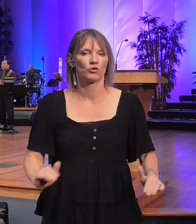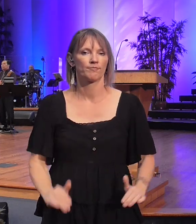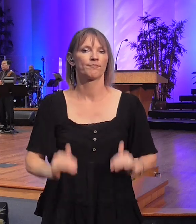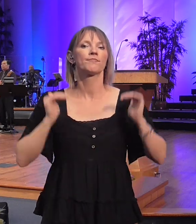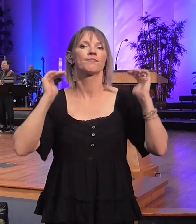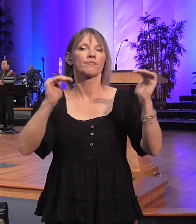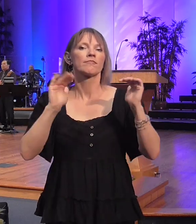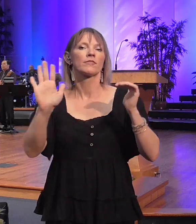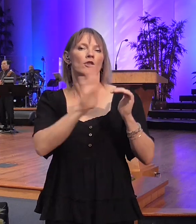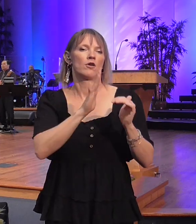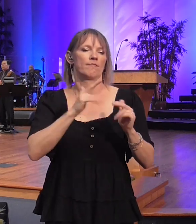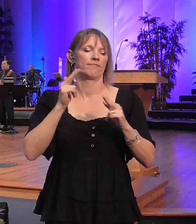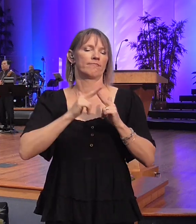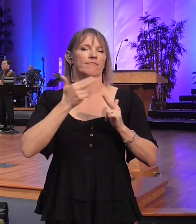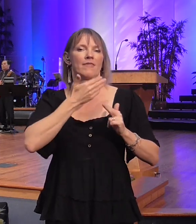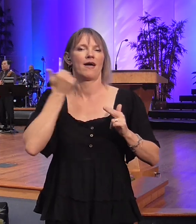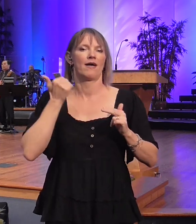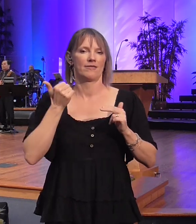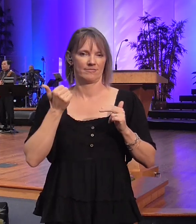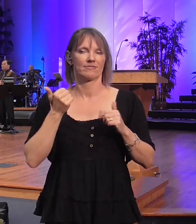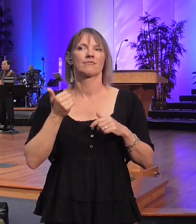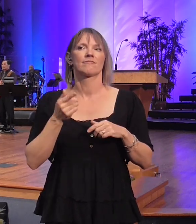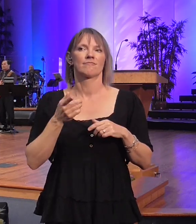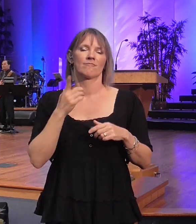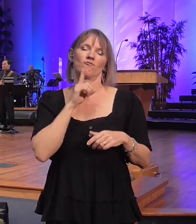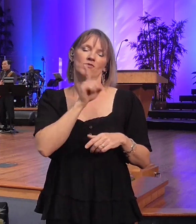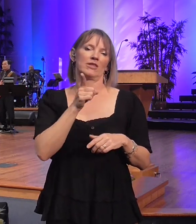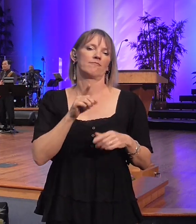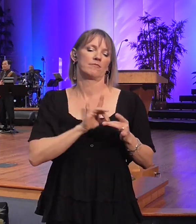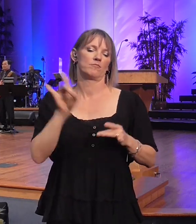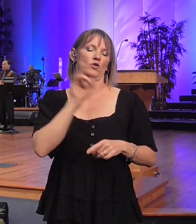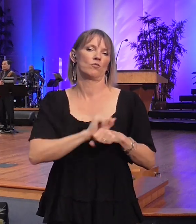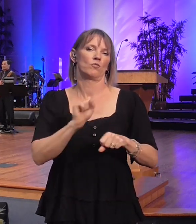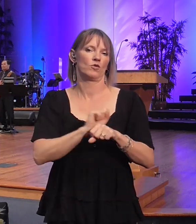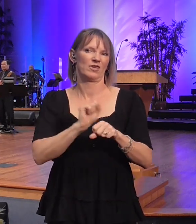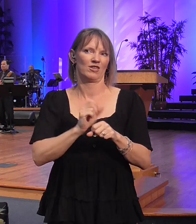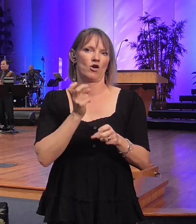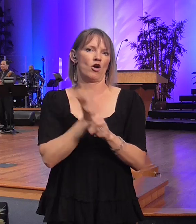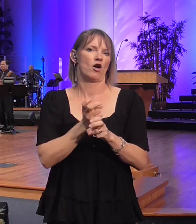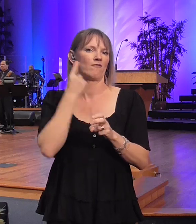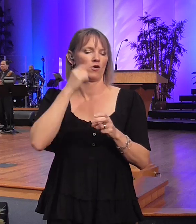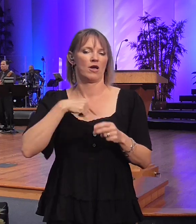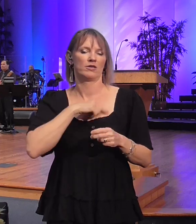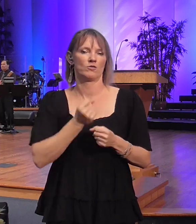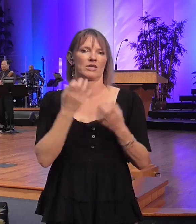highest and best. It's just a work of spirit that is hard to put into words. So let's hear it for them one more time.